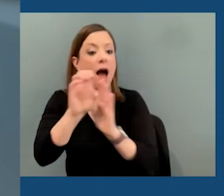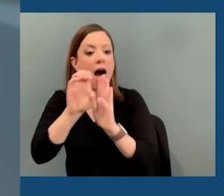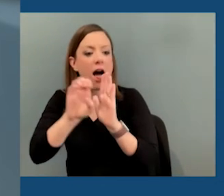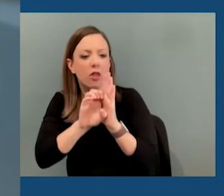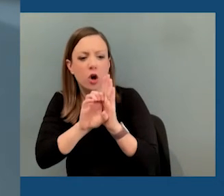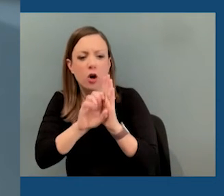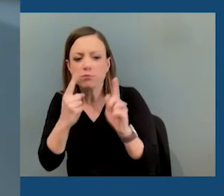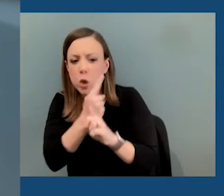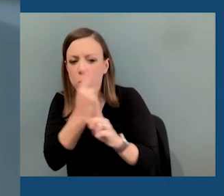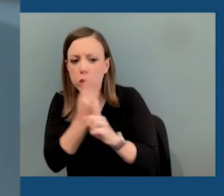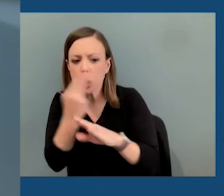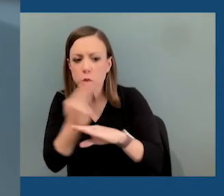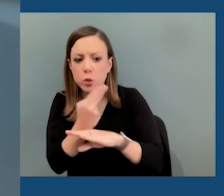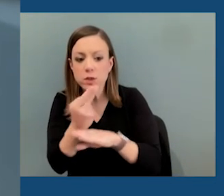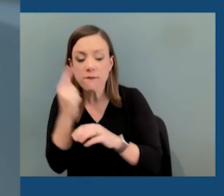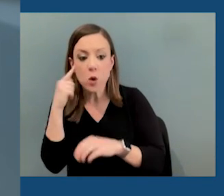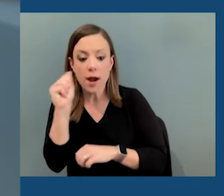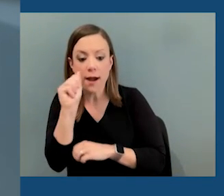jobs and improving lives.